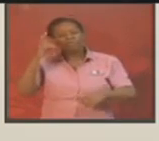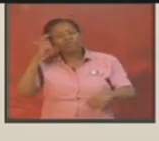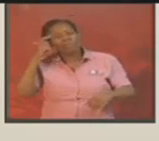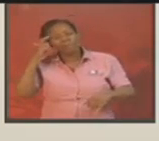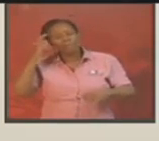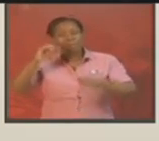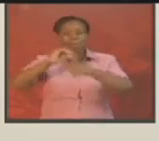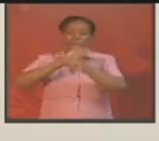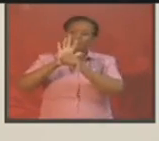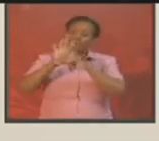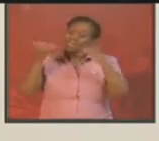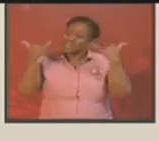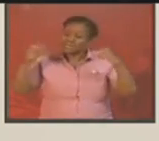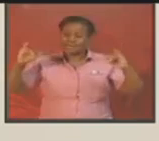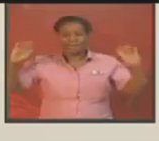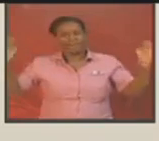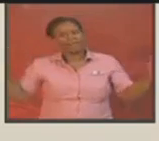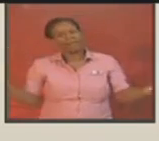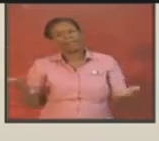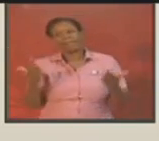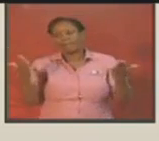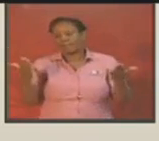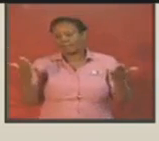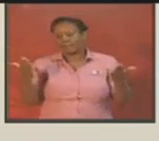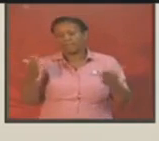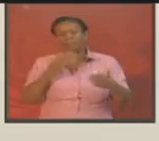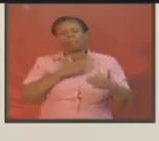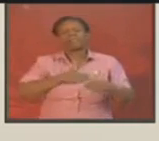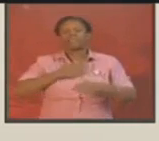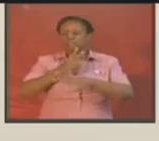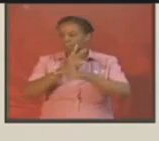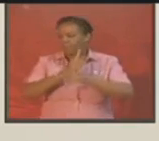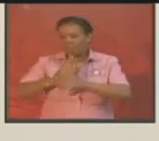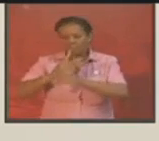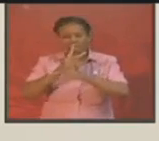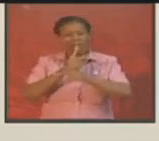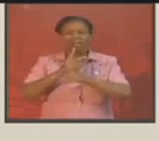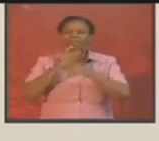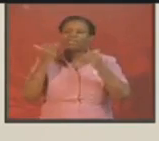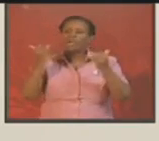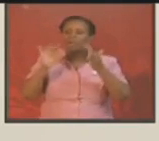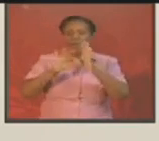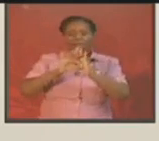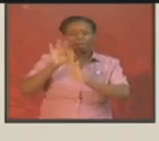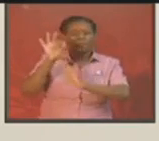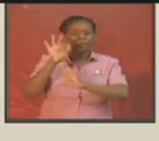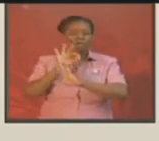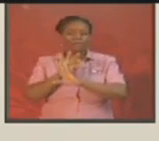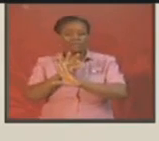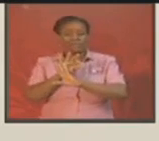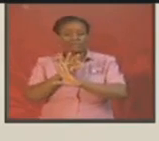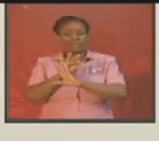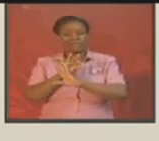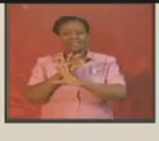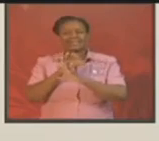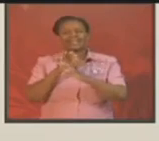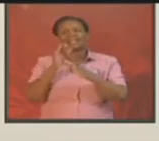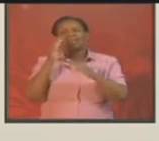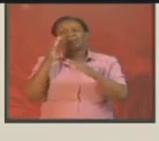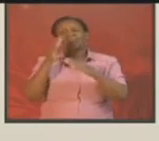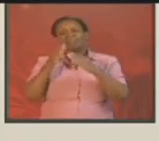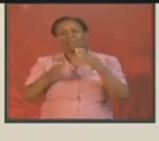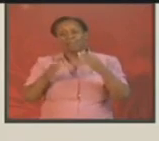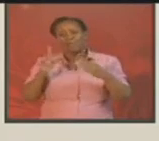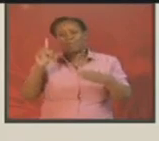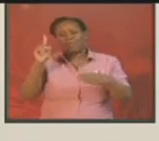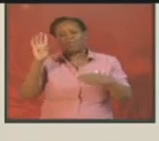all still have to be vigilant and do our part. Just in February this month, we had 140 cases.